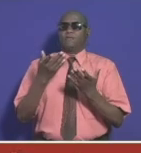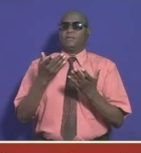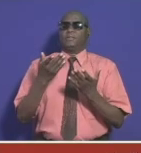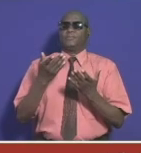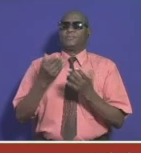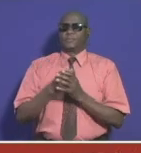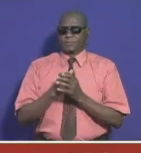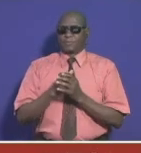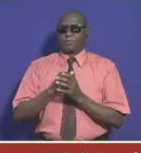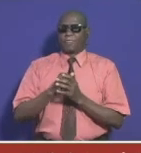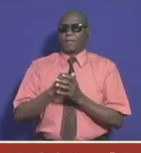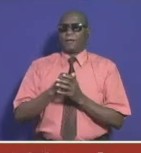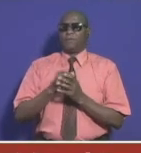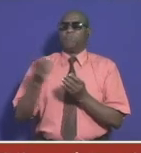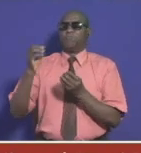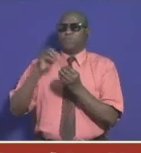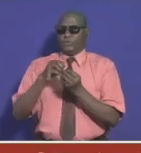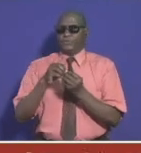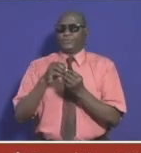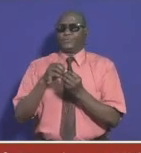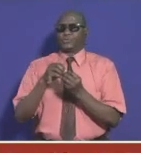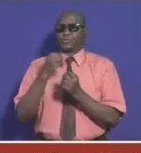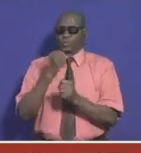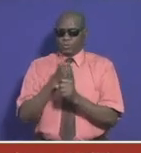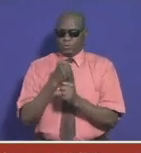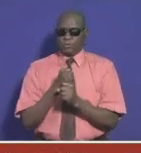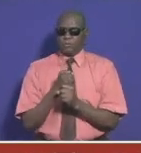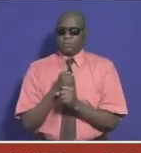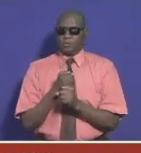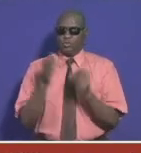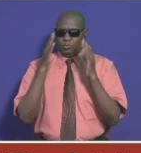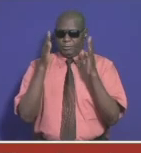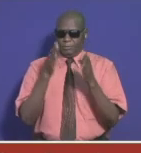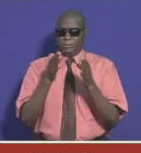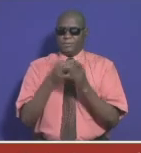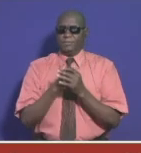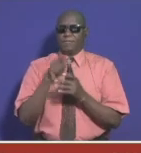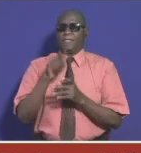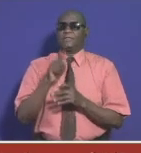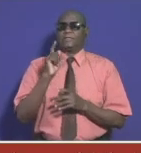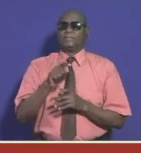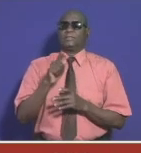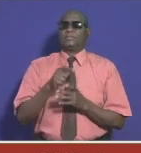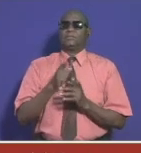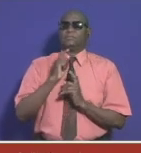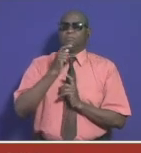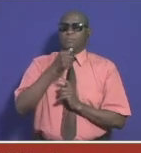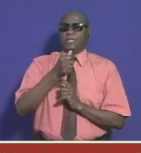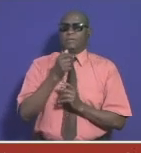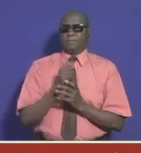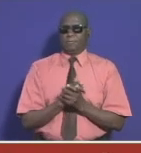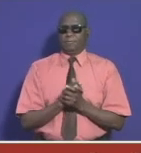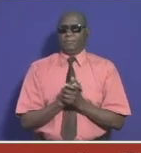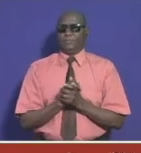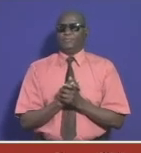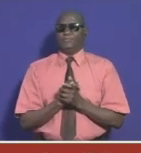extra piece of duty, extra piece of commitment. This should be rewarded back. And they